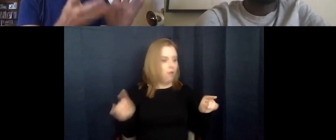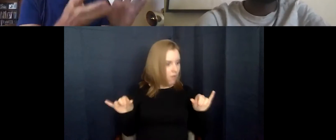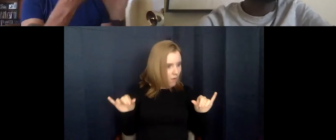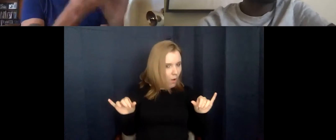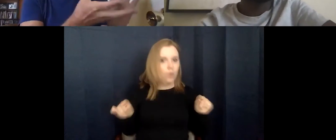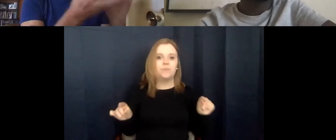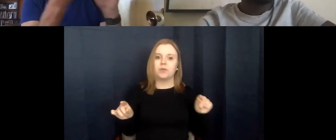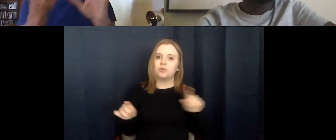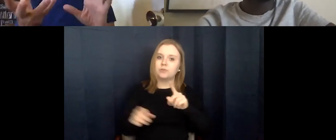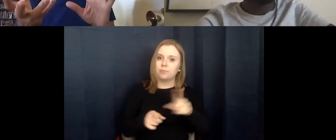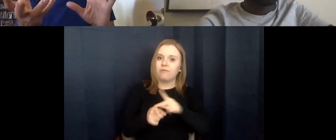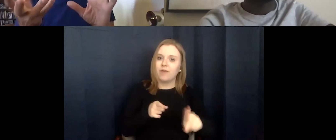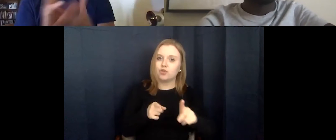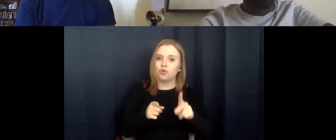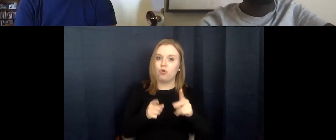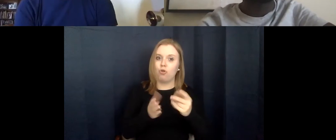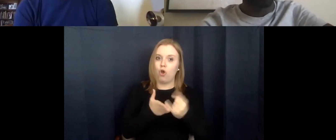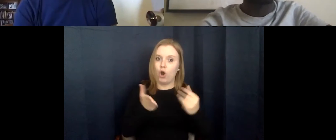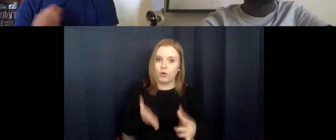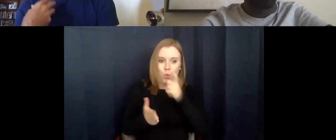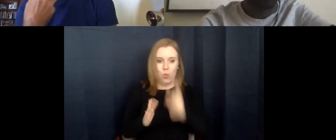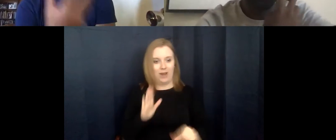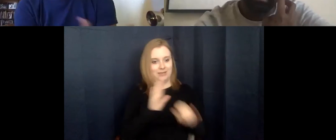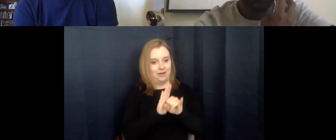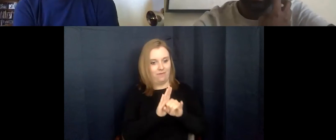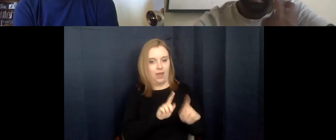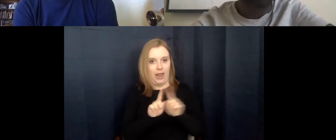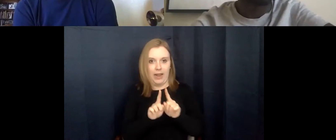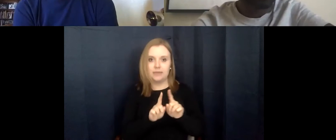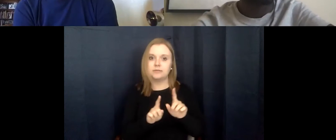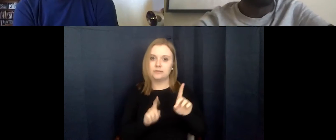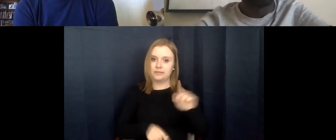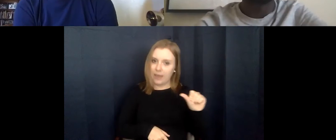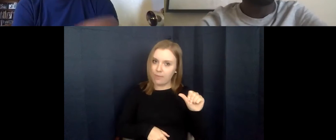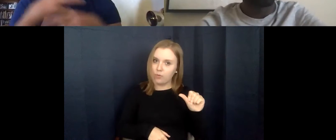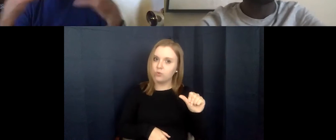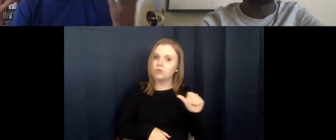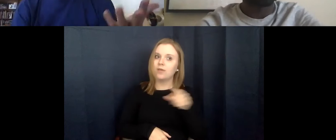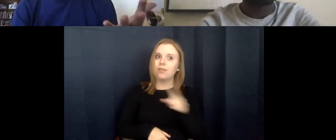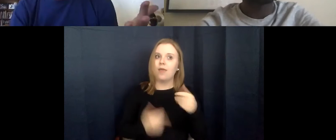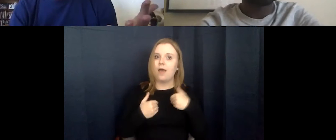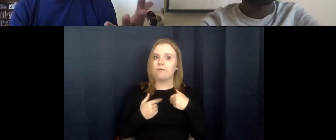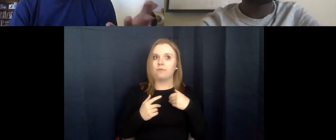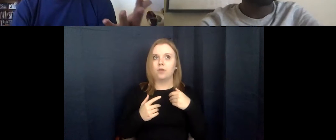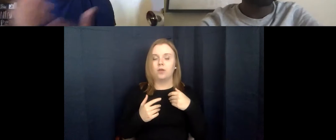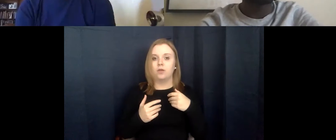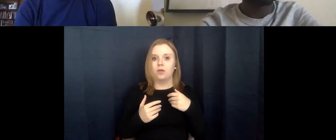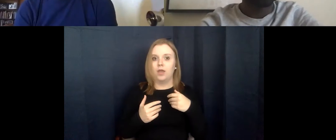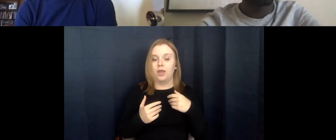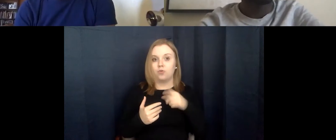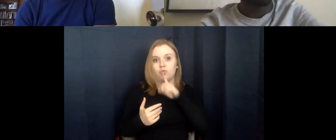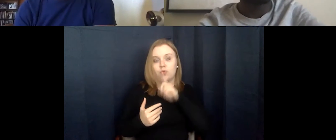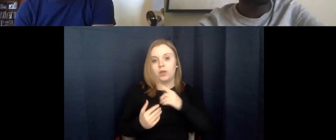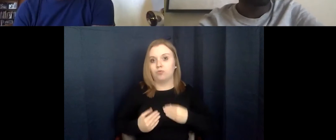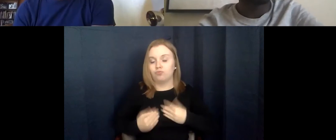professional artists who identify as disabled bring a really particular, have just a rich, an amazing amount of